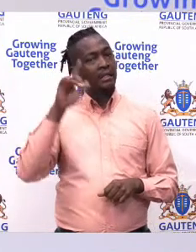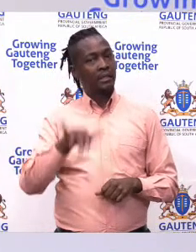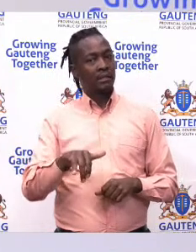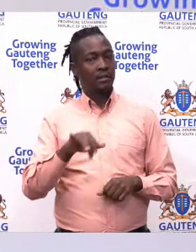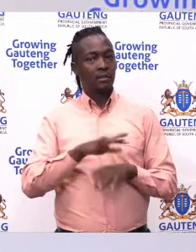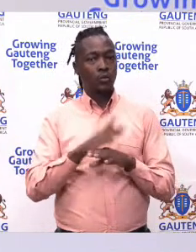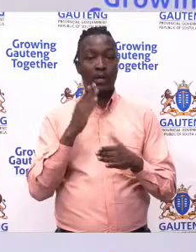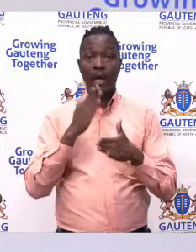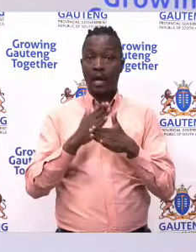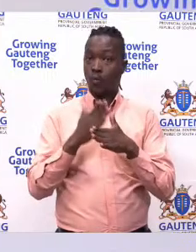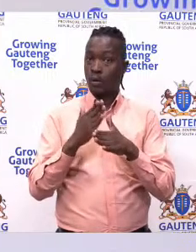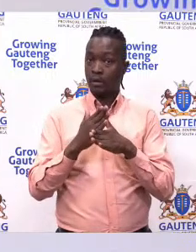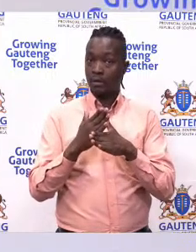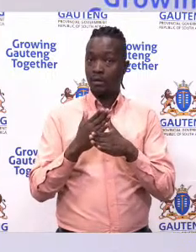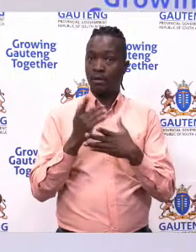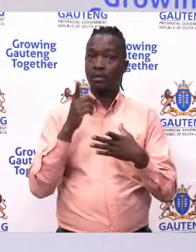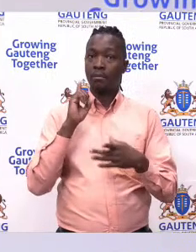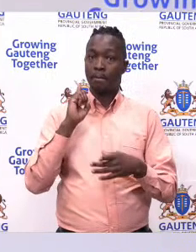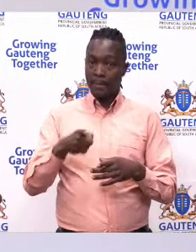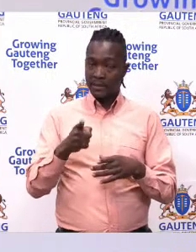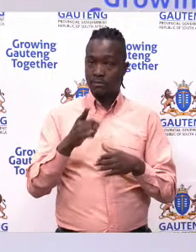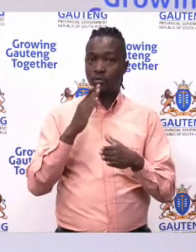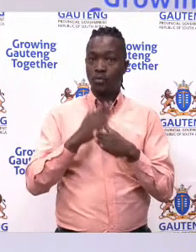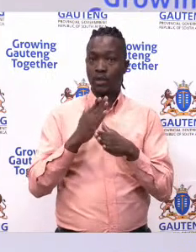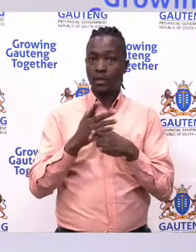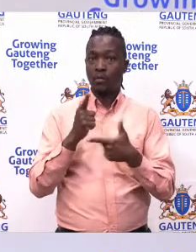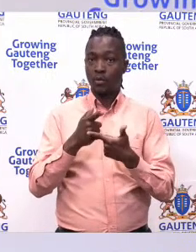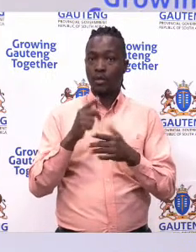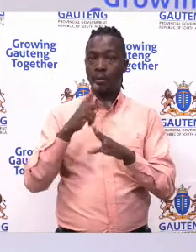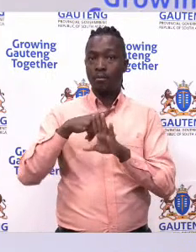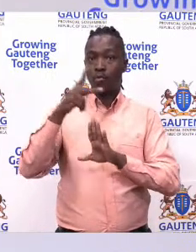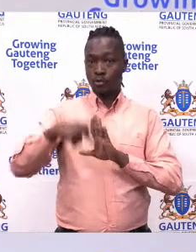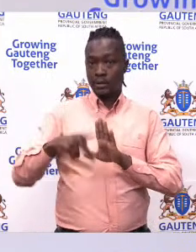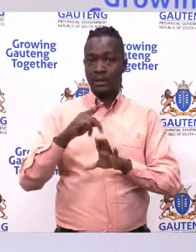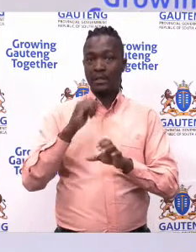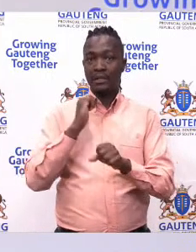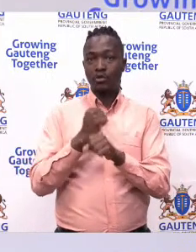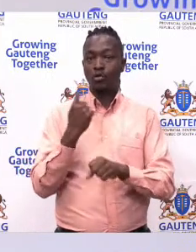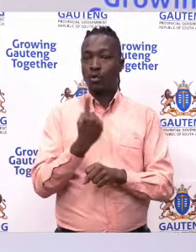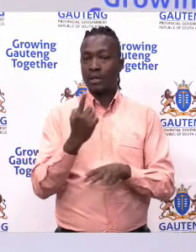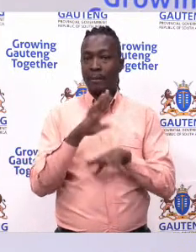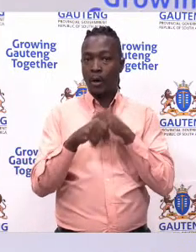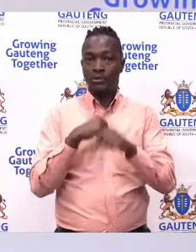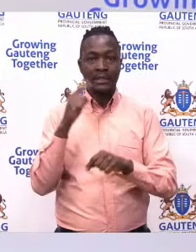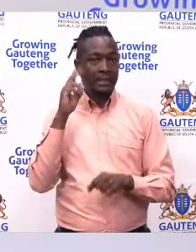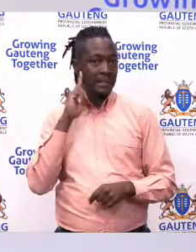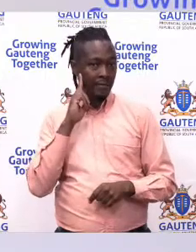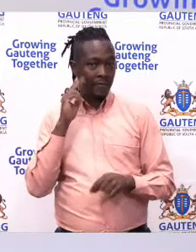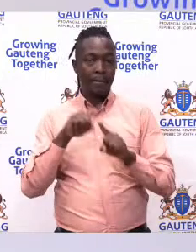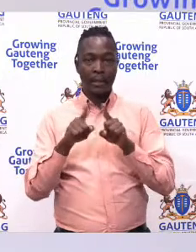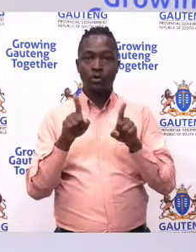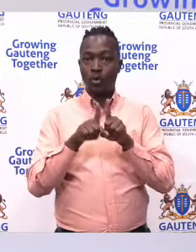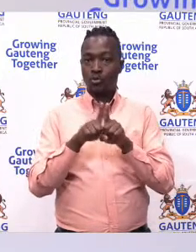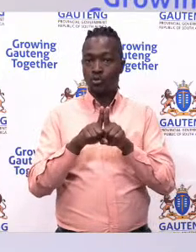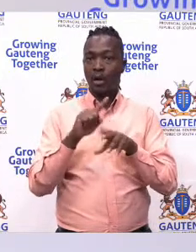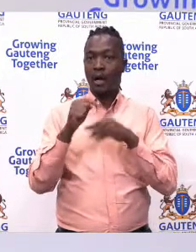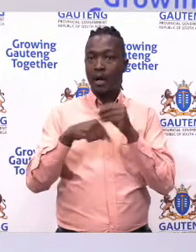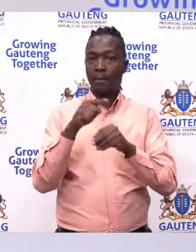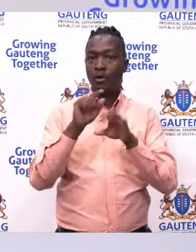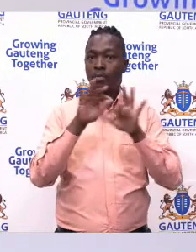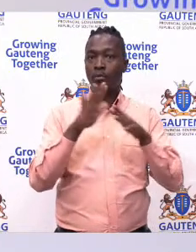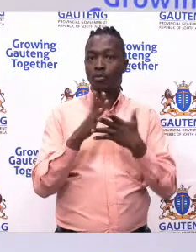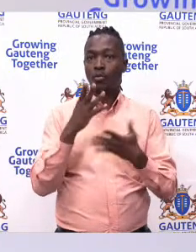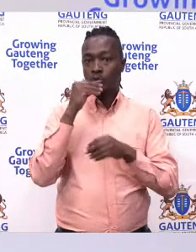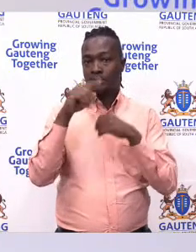we are working, should be working in a project to make sure that it's not only about the deaf, but it's also about people who